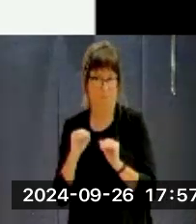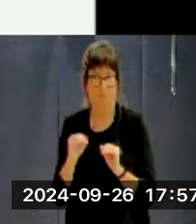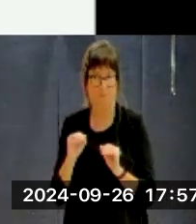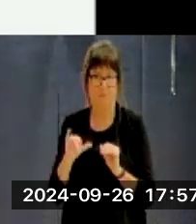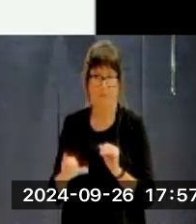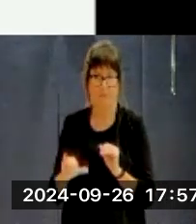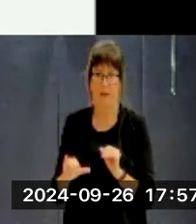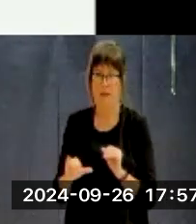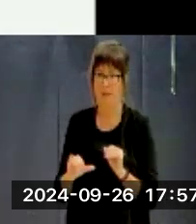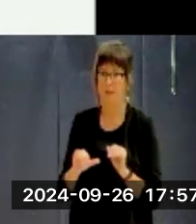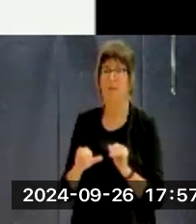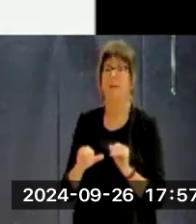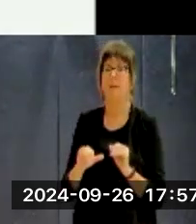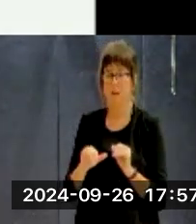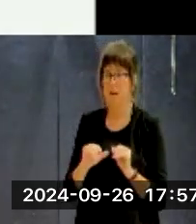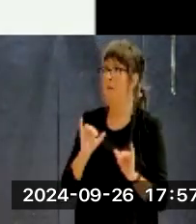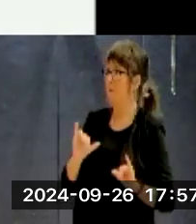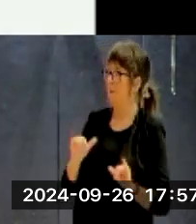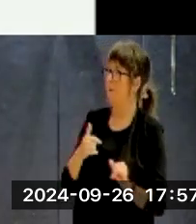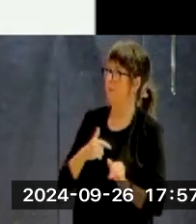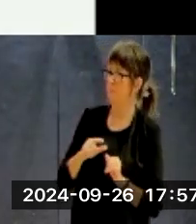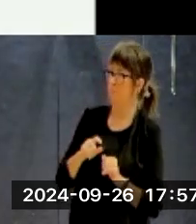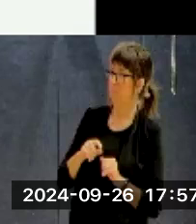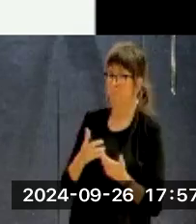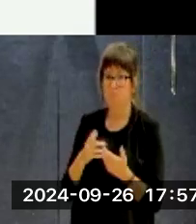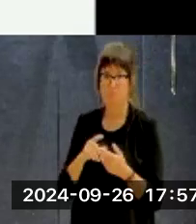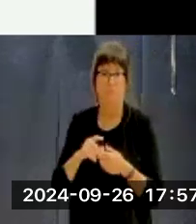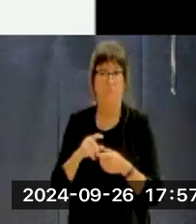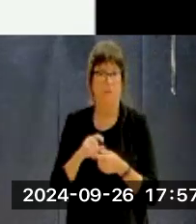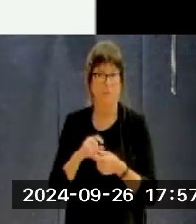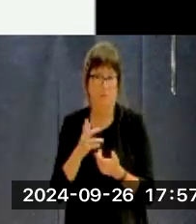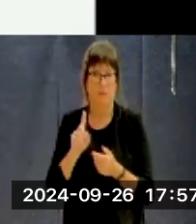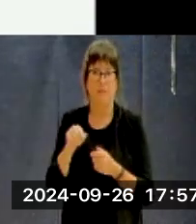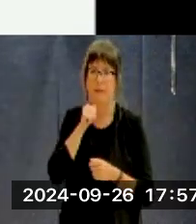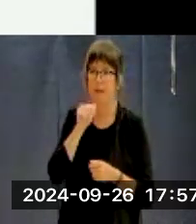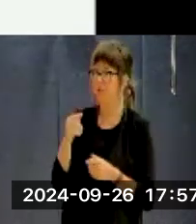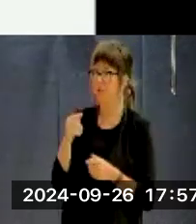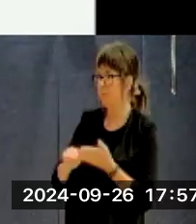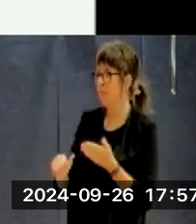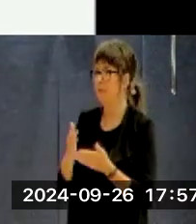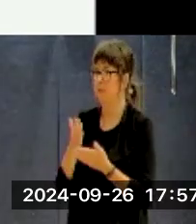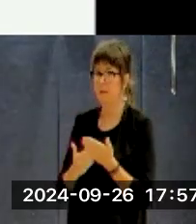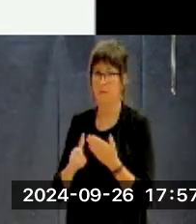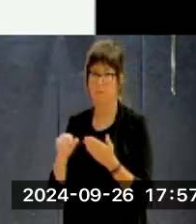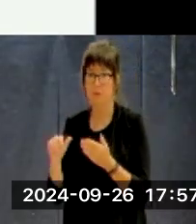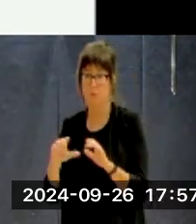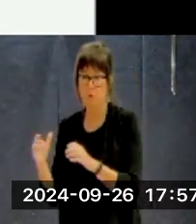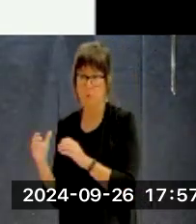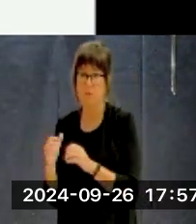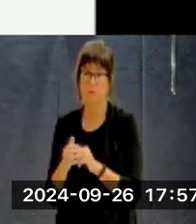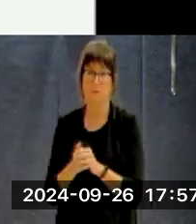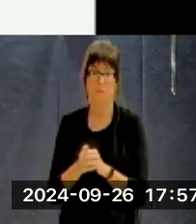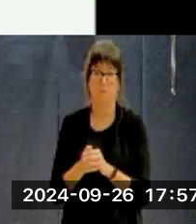disability, so that we don't get to the point where we're just dismissive of certain disability groups, people with a variety